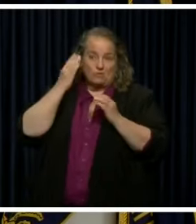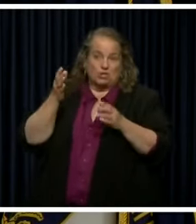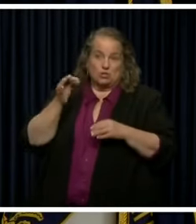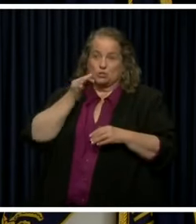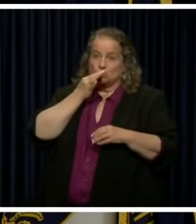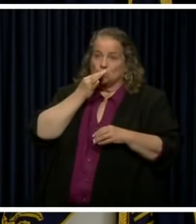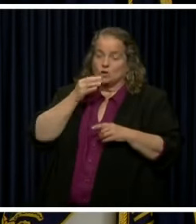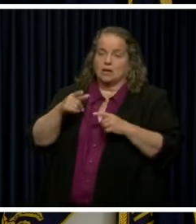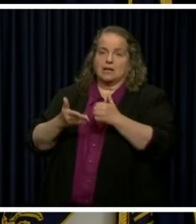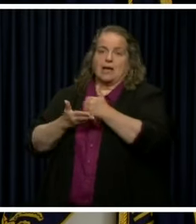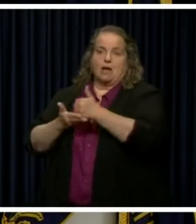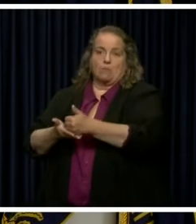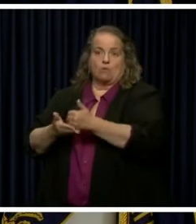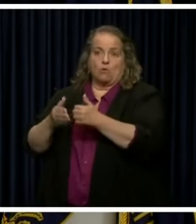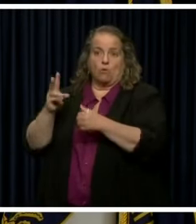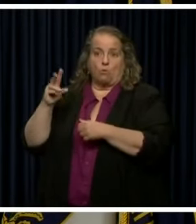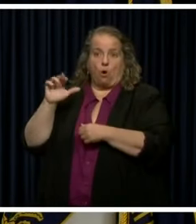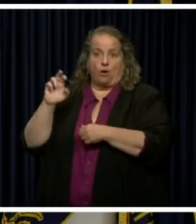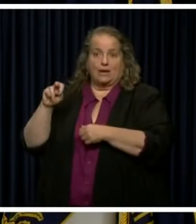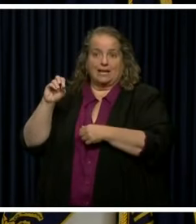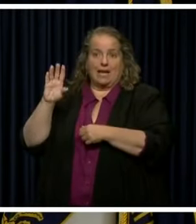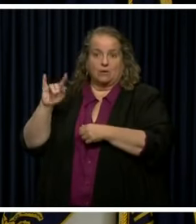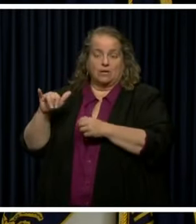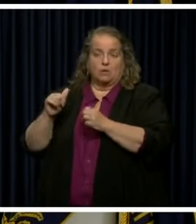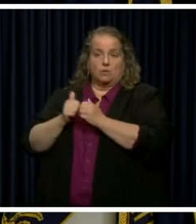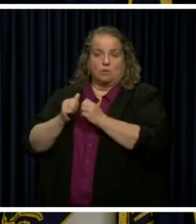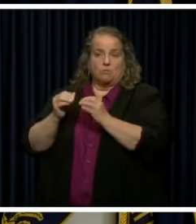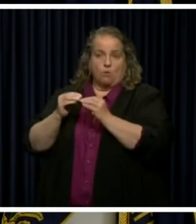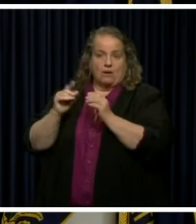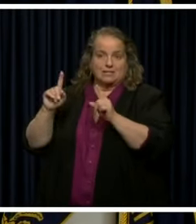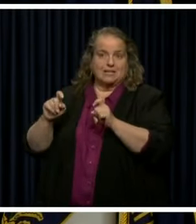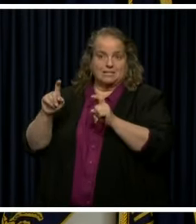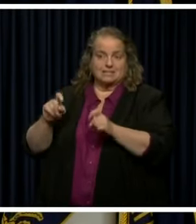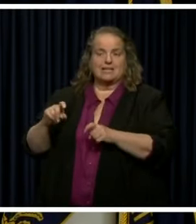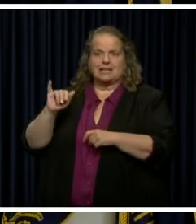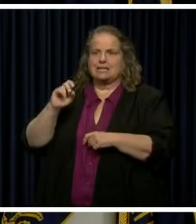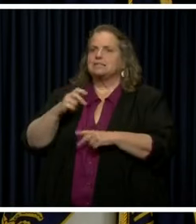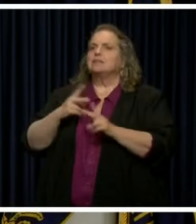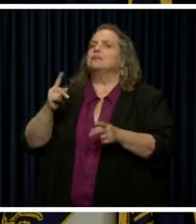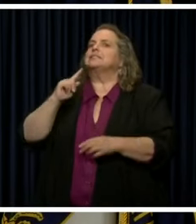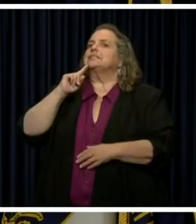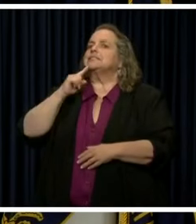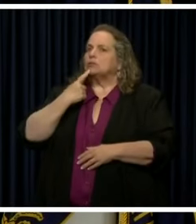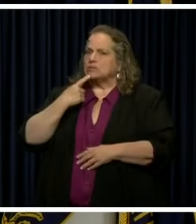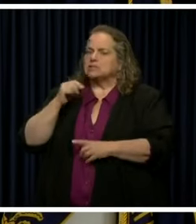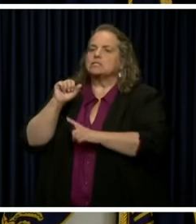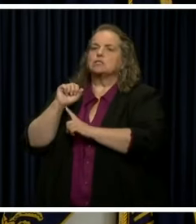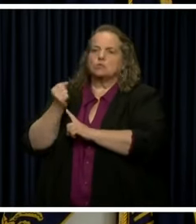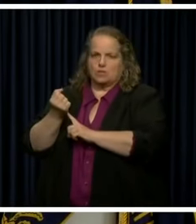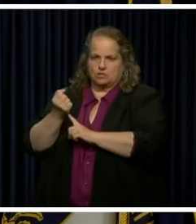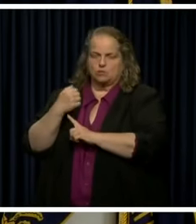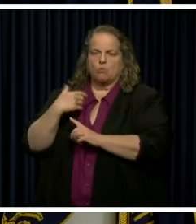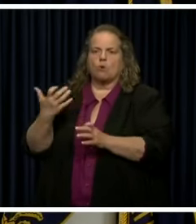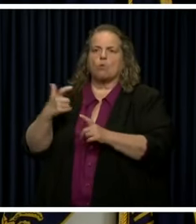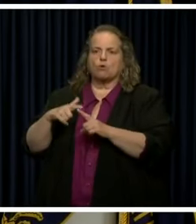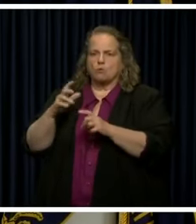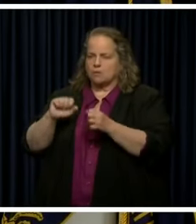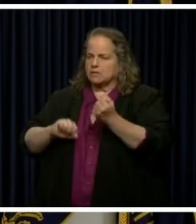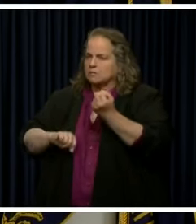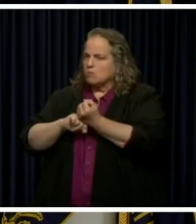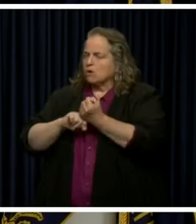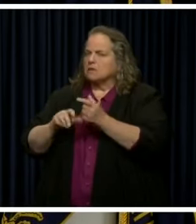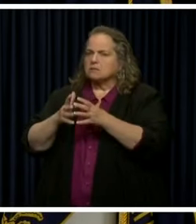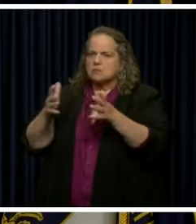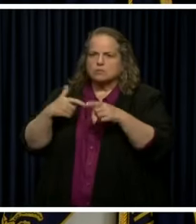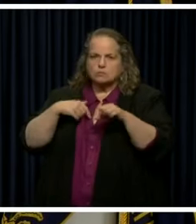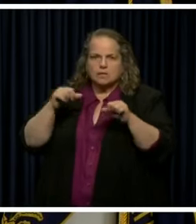soon about helping with some more testing in Warren County. It's a serious situation. We want to be as supportive as we